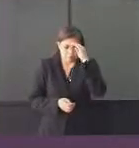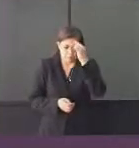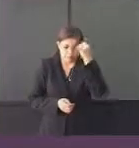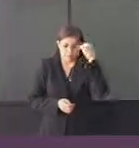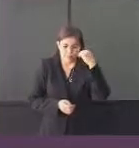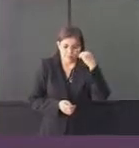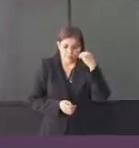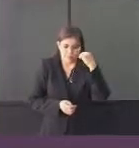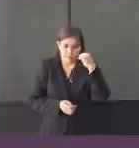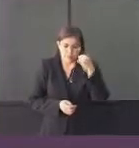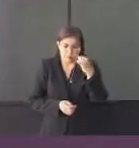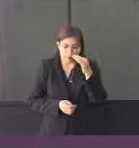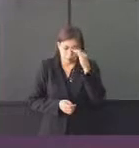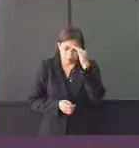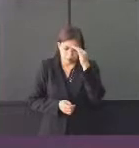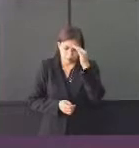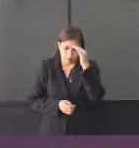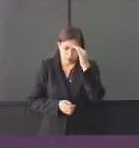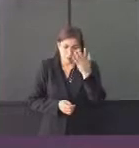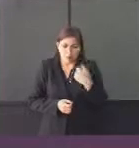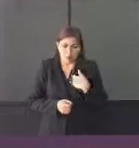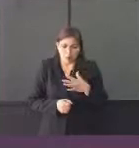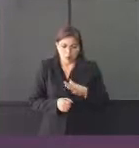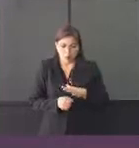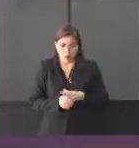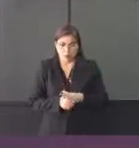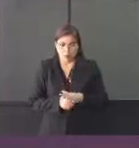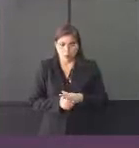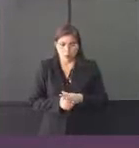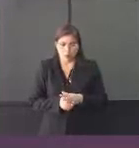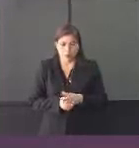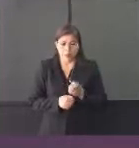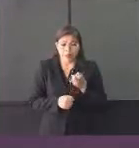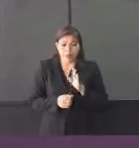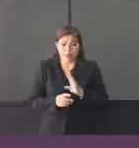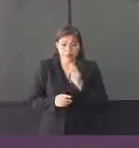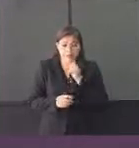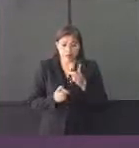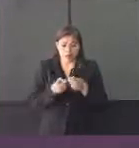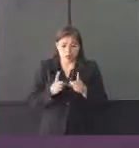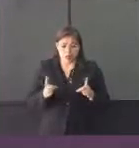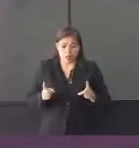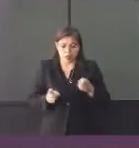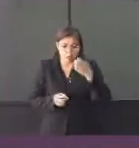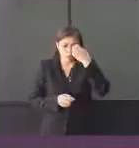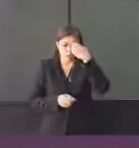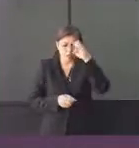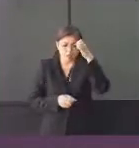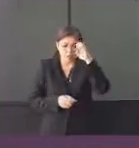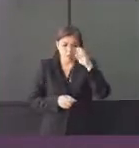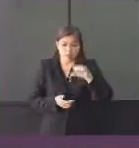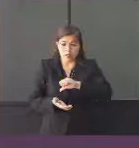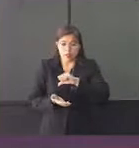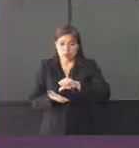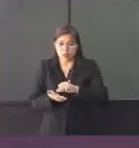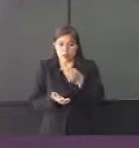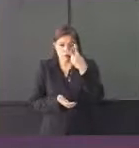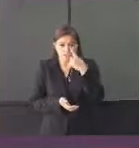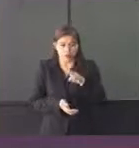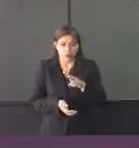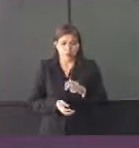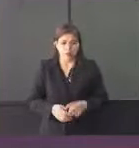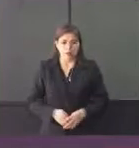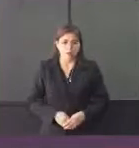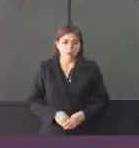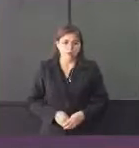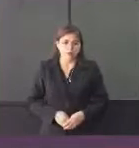to some of my reflections in the sense of what we've been developing as experience in Mexico